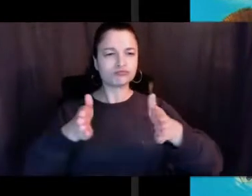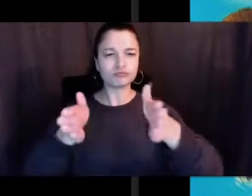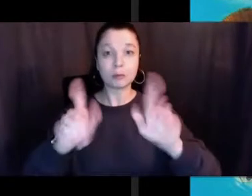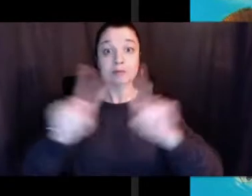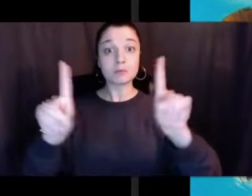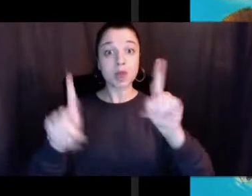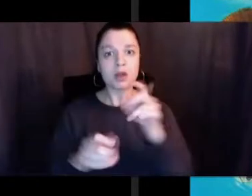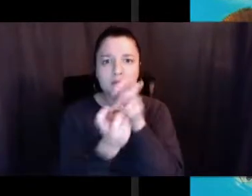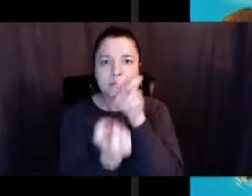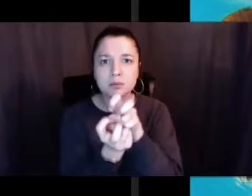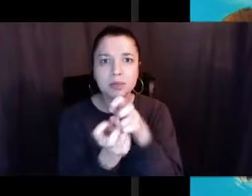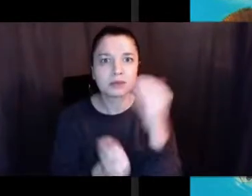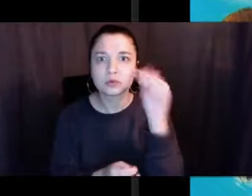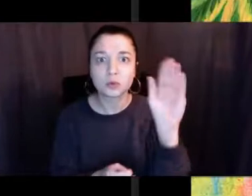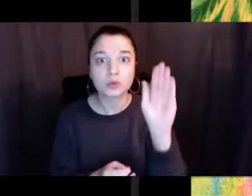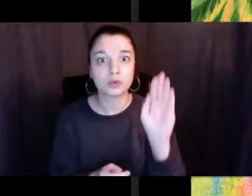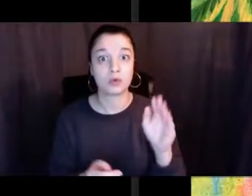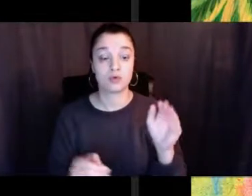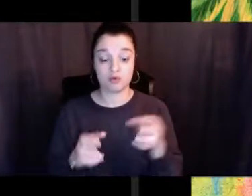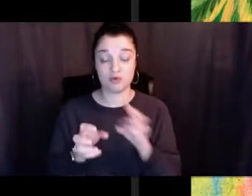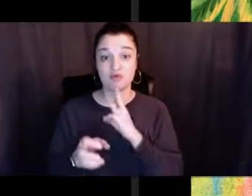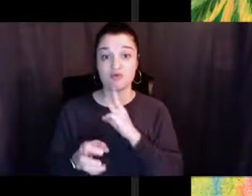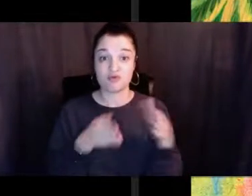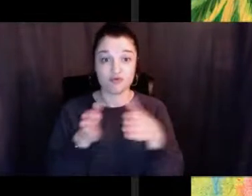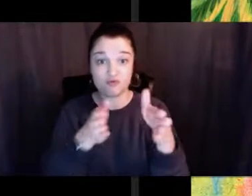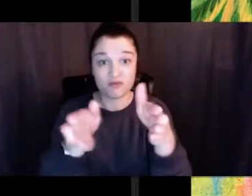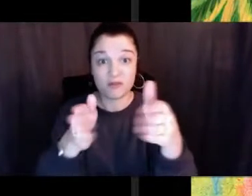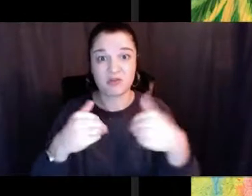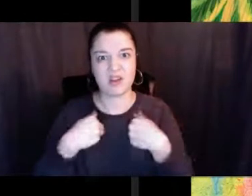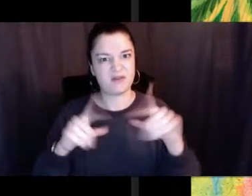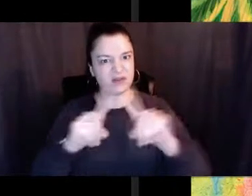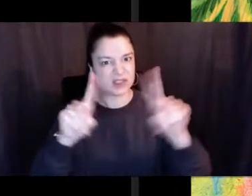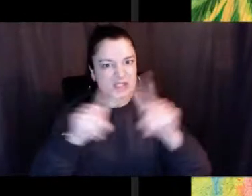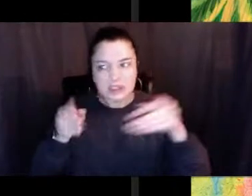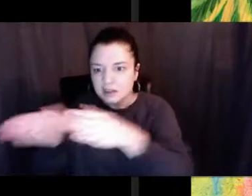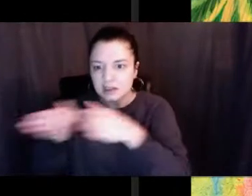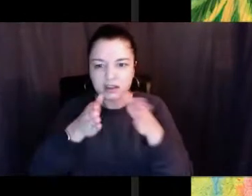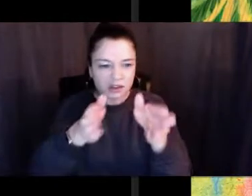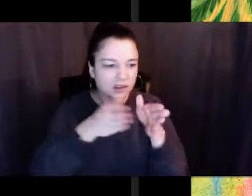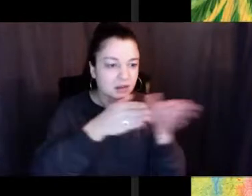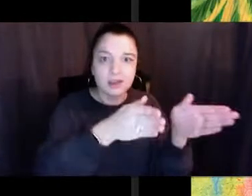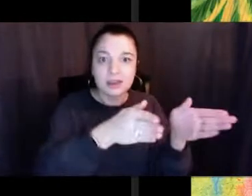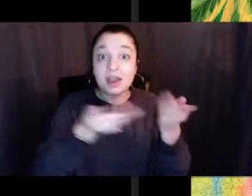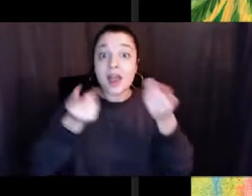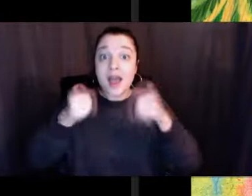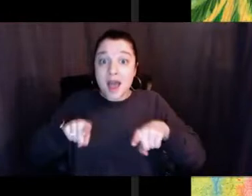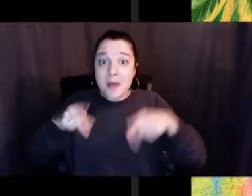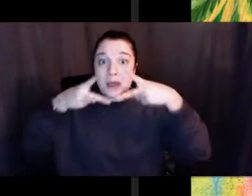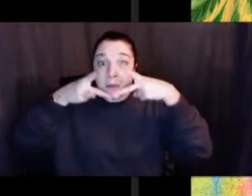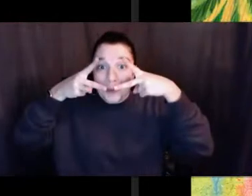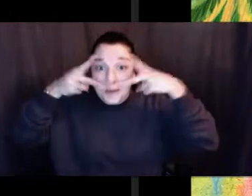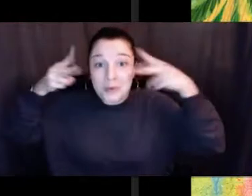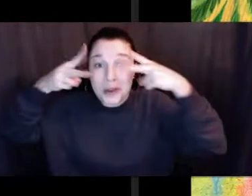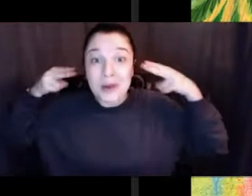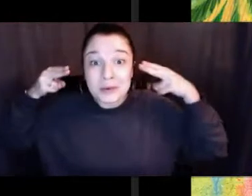the detours until the raccoons dropped in. The raccoons were so excited about the